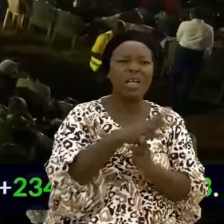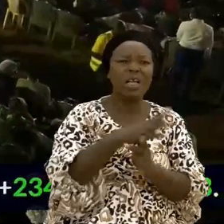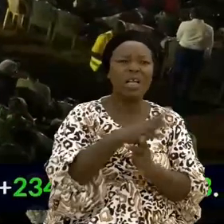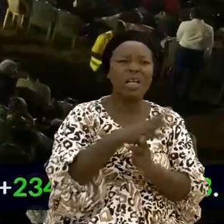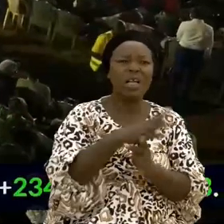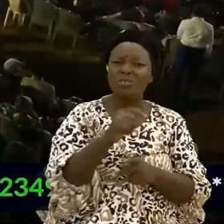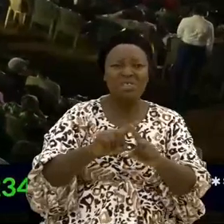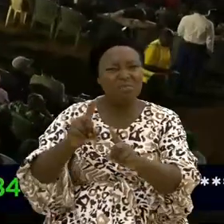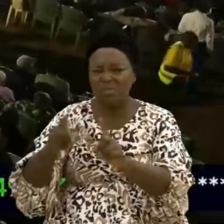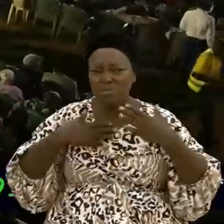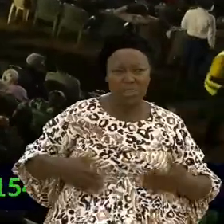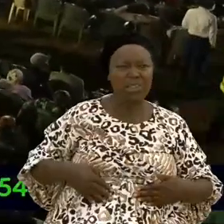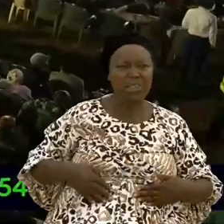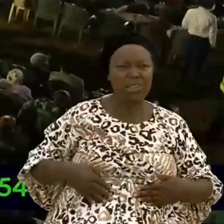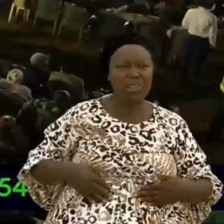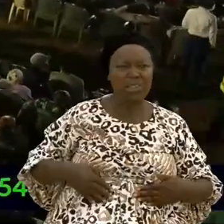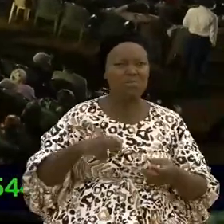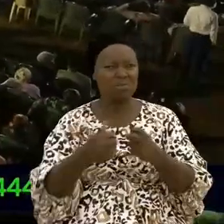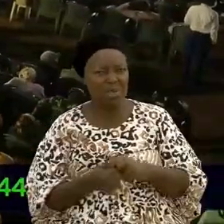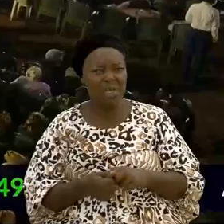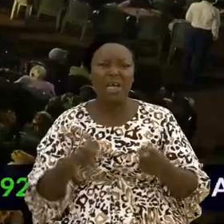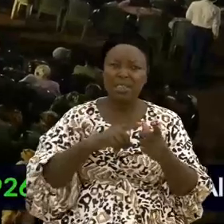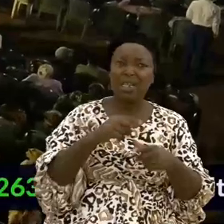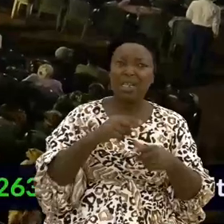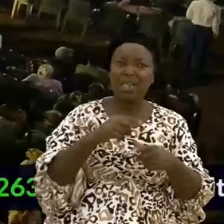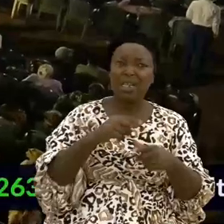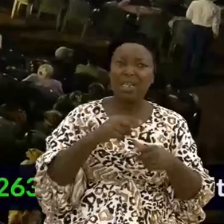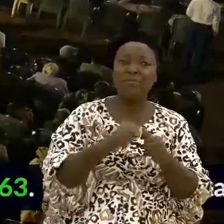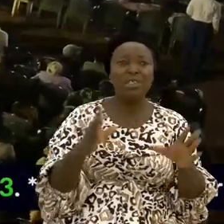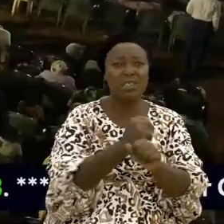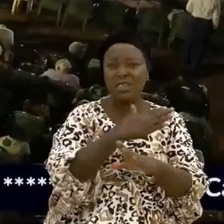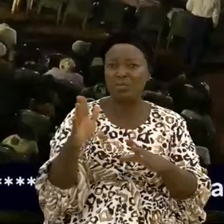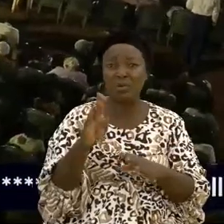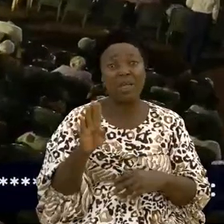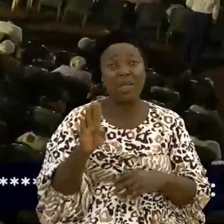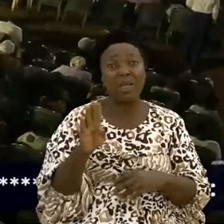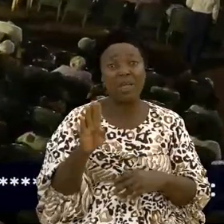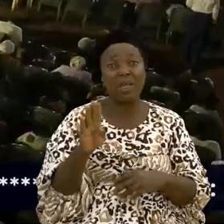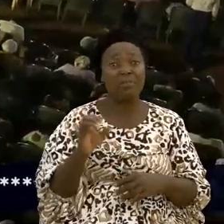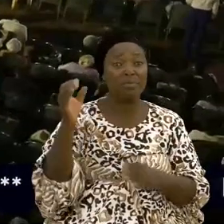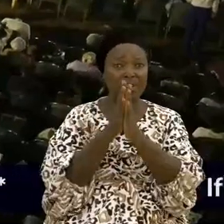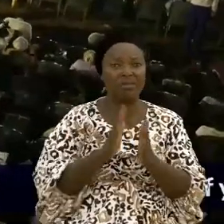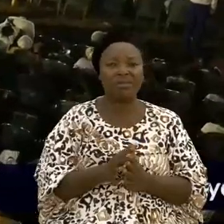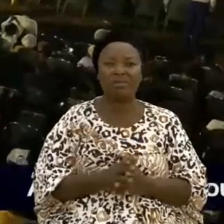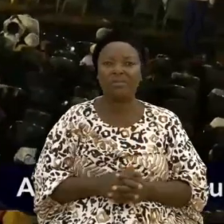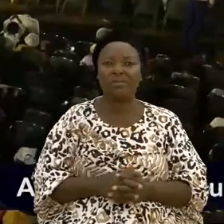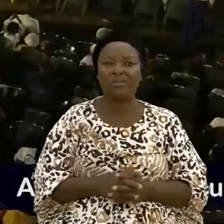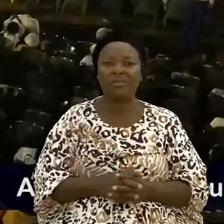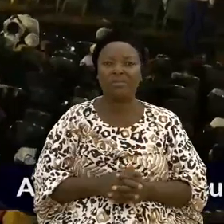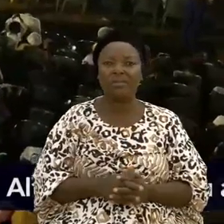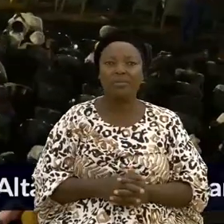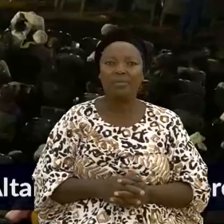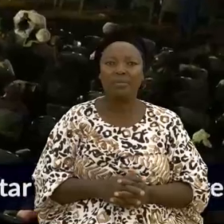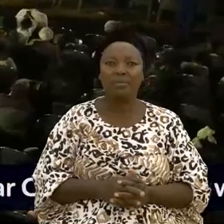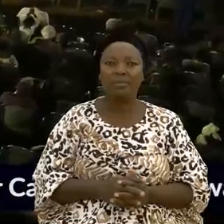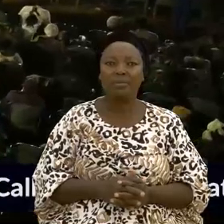the pains and afflictions of people, everything rolled away by prayer. Even